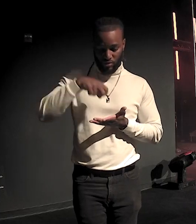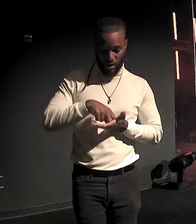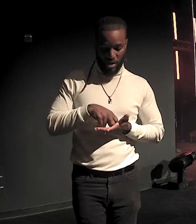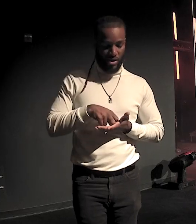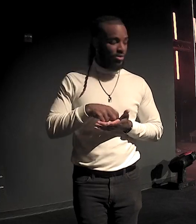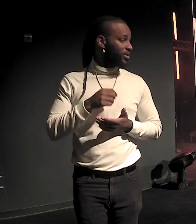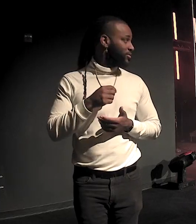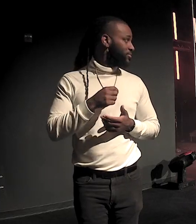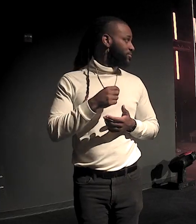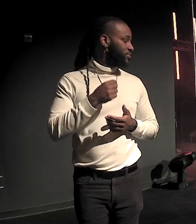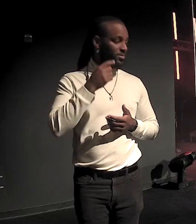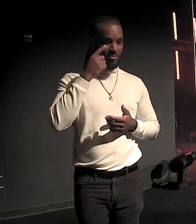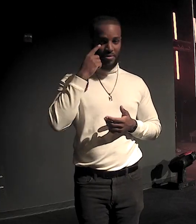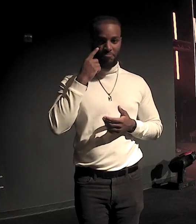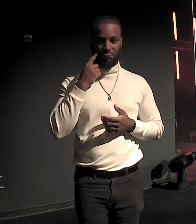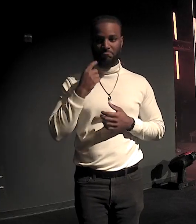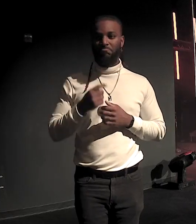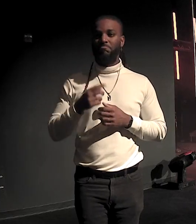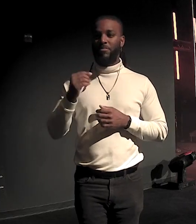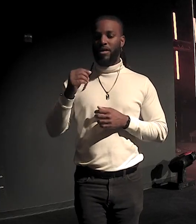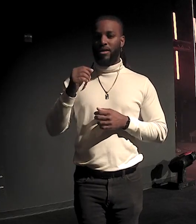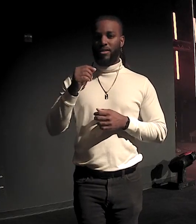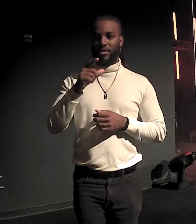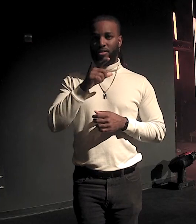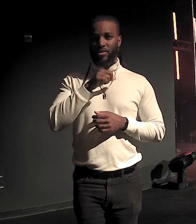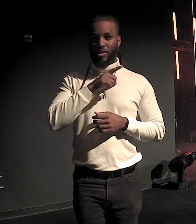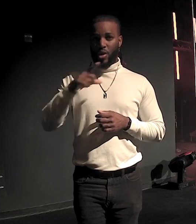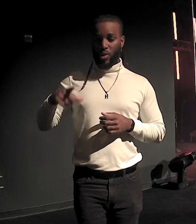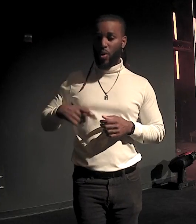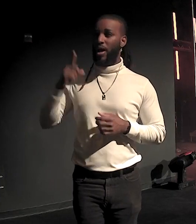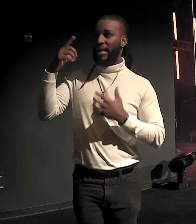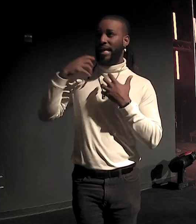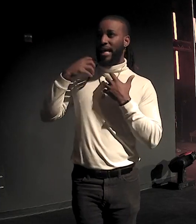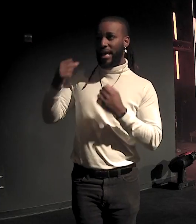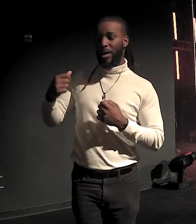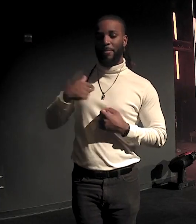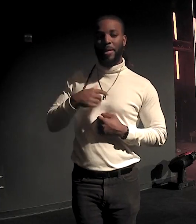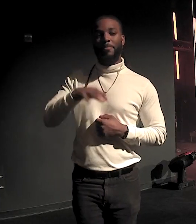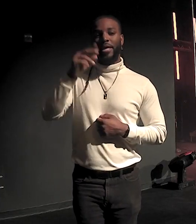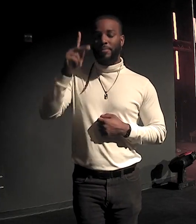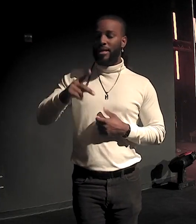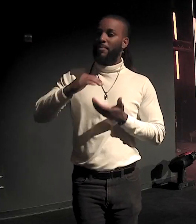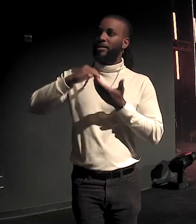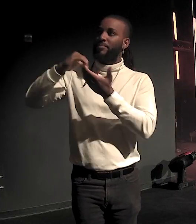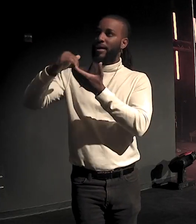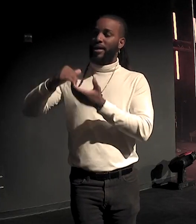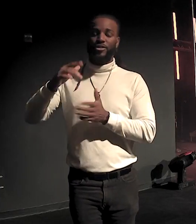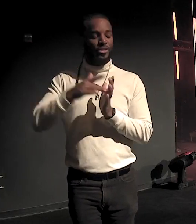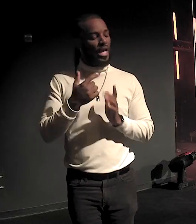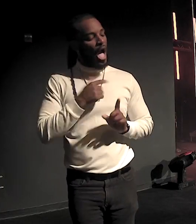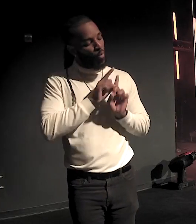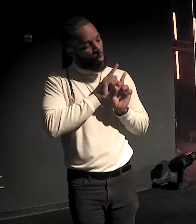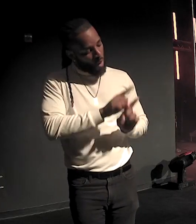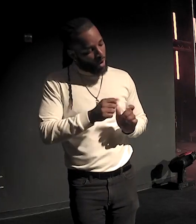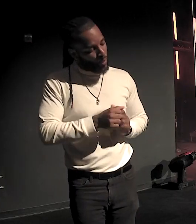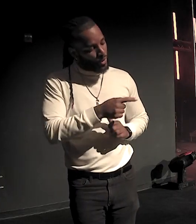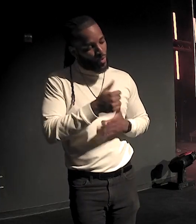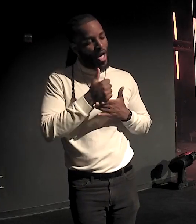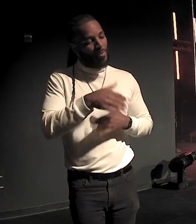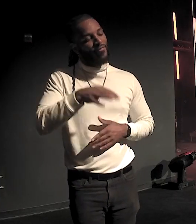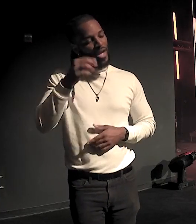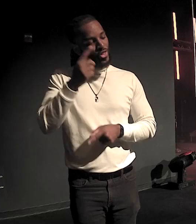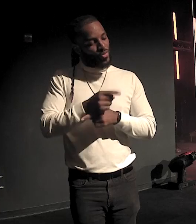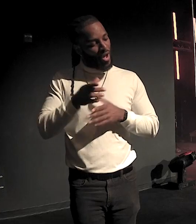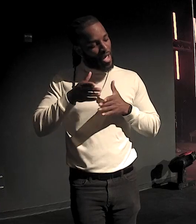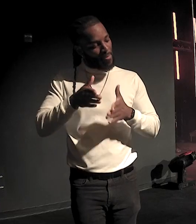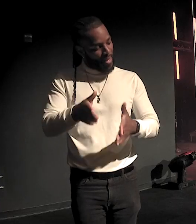And the Lord came to me one day. He helped me. He picked me up and took my hand and said, I'm going to walk with you and help you find a path